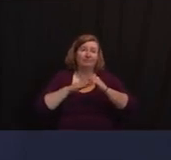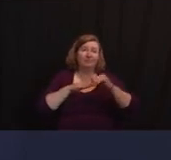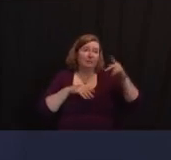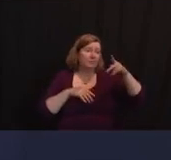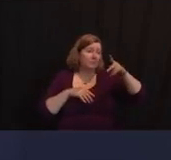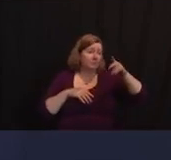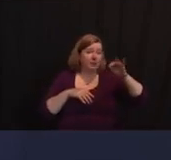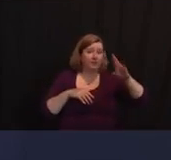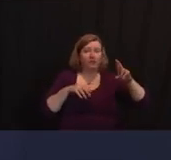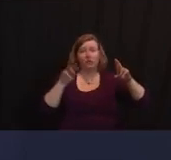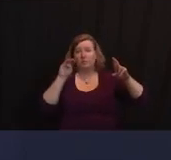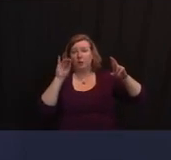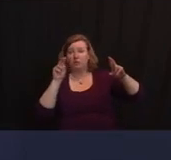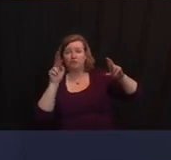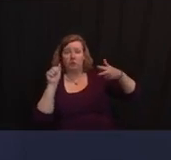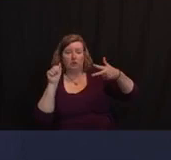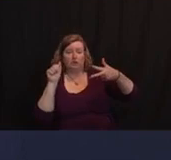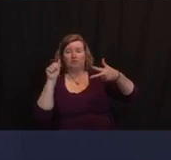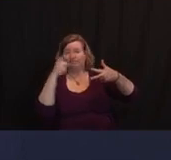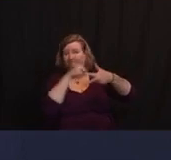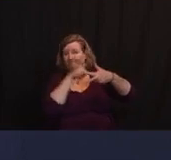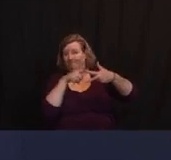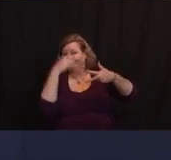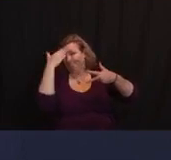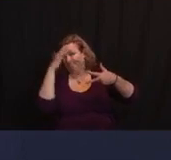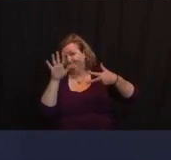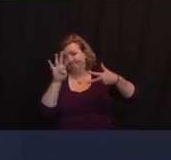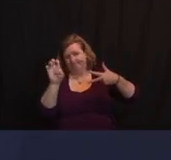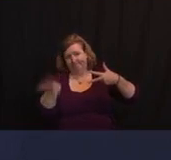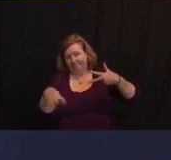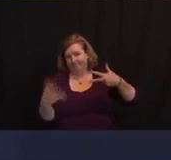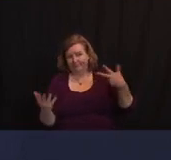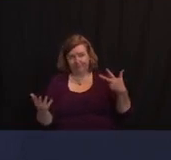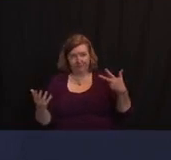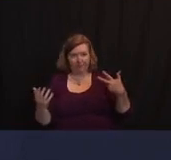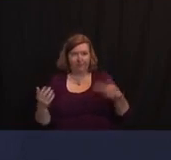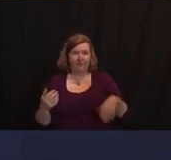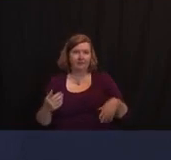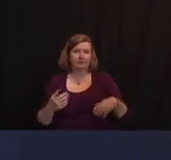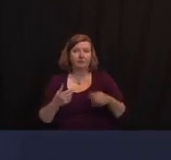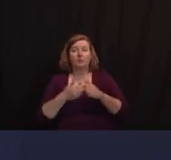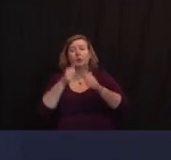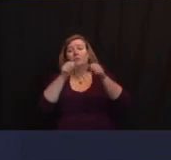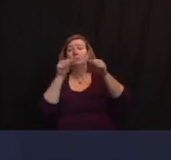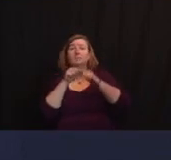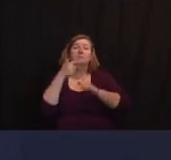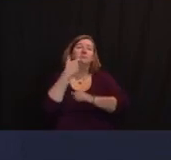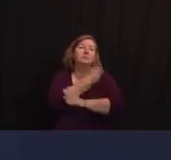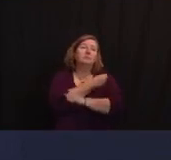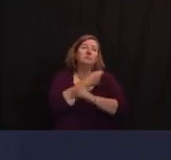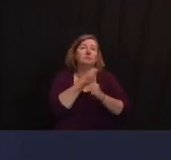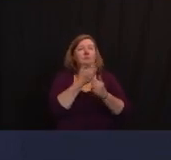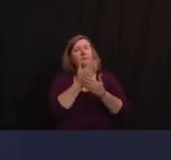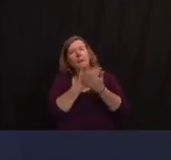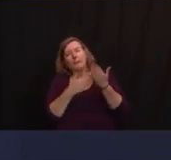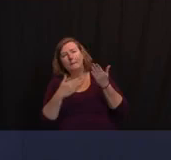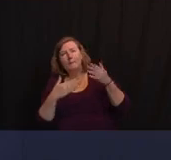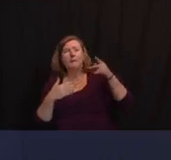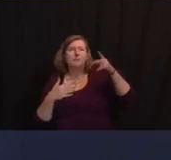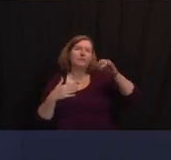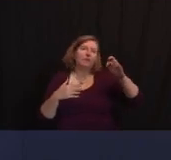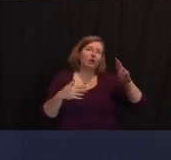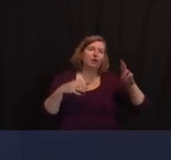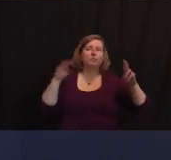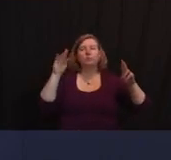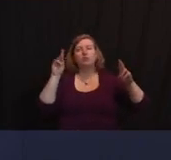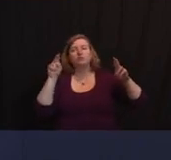Moderna doses beyond what is expected. Most sites get a mix of vaccine types, so many are able to switch to